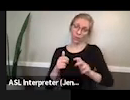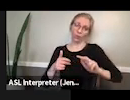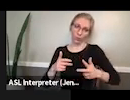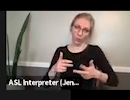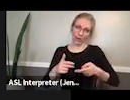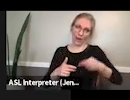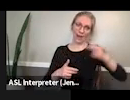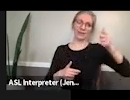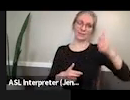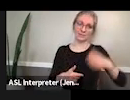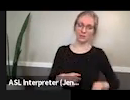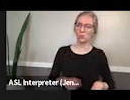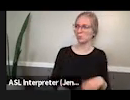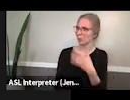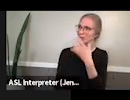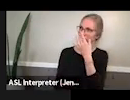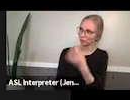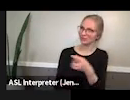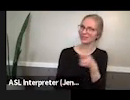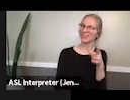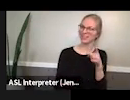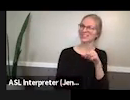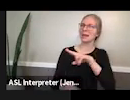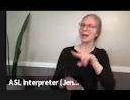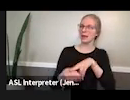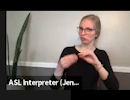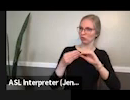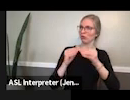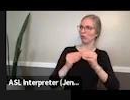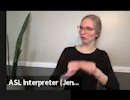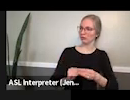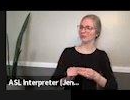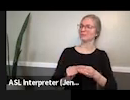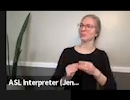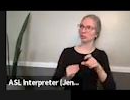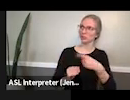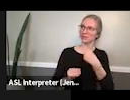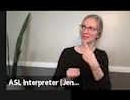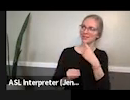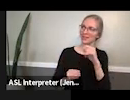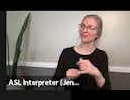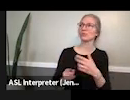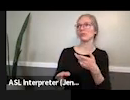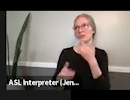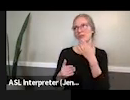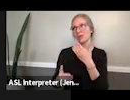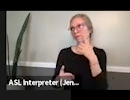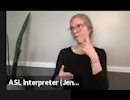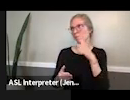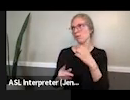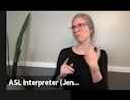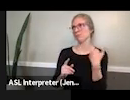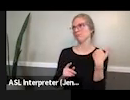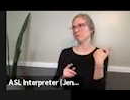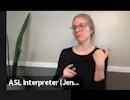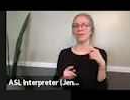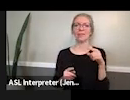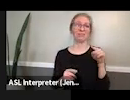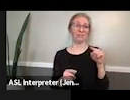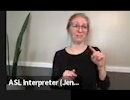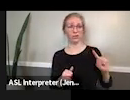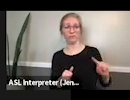That's interesting because this is nationally, I should have said that. So thank you for keeping me honest about that. This is the first year that charge was